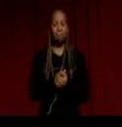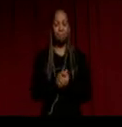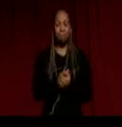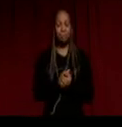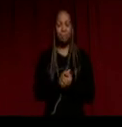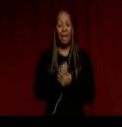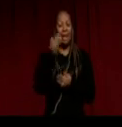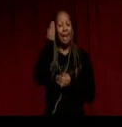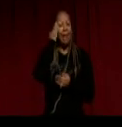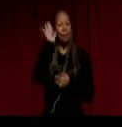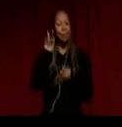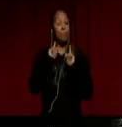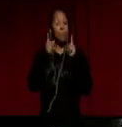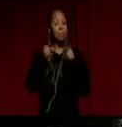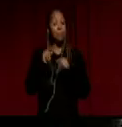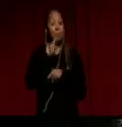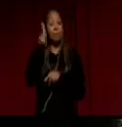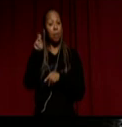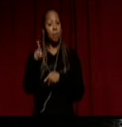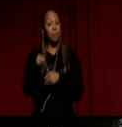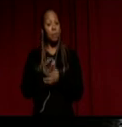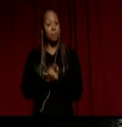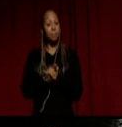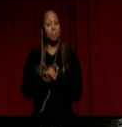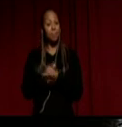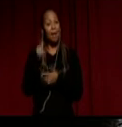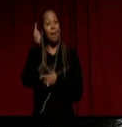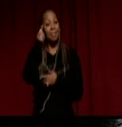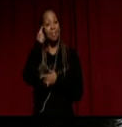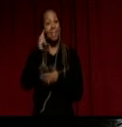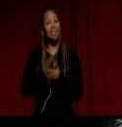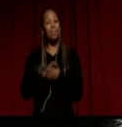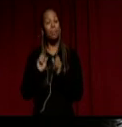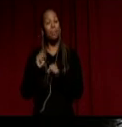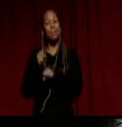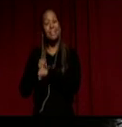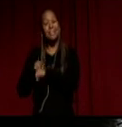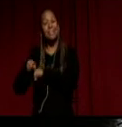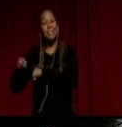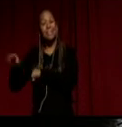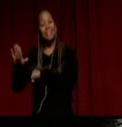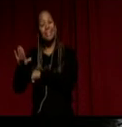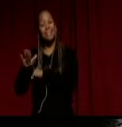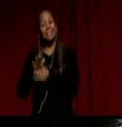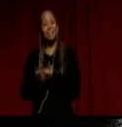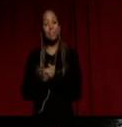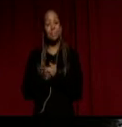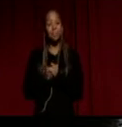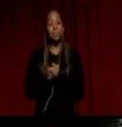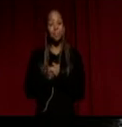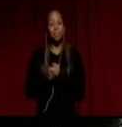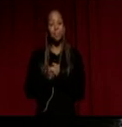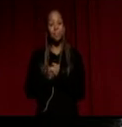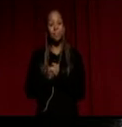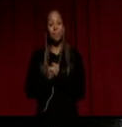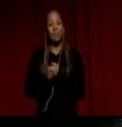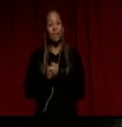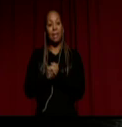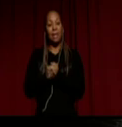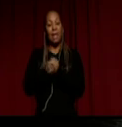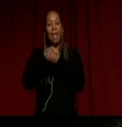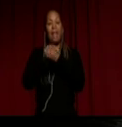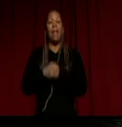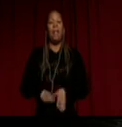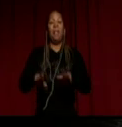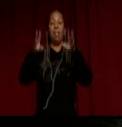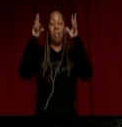Mm-hmm. I don't know the answer to that question. Mm-hmm. You know, I think that when the state sent out guidance to the funeral